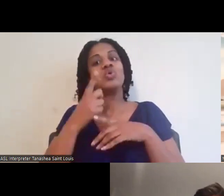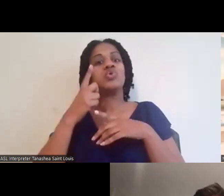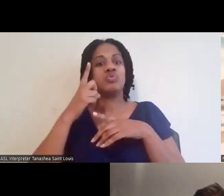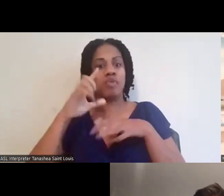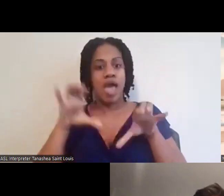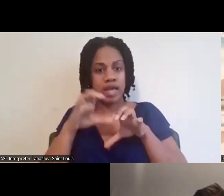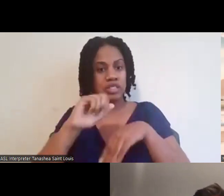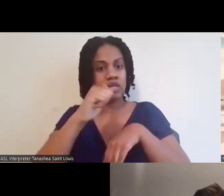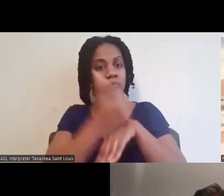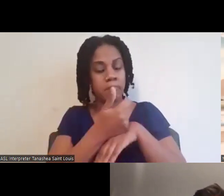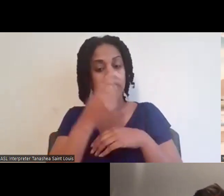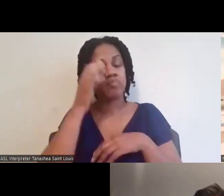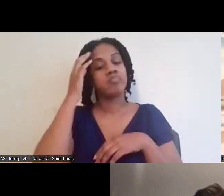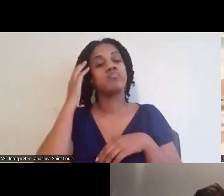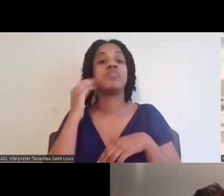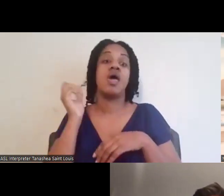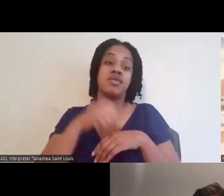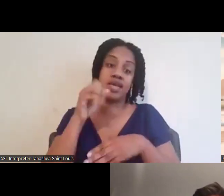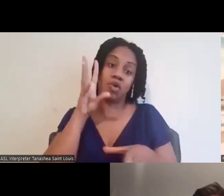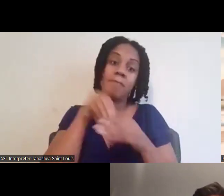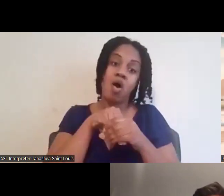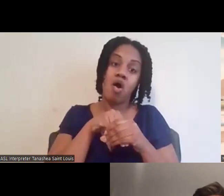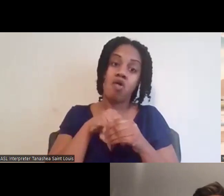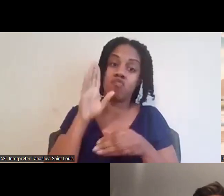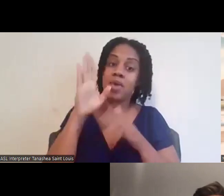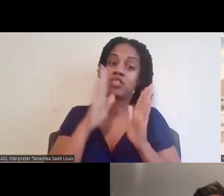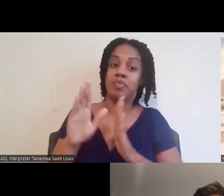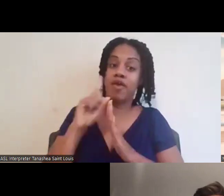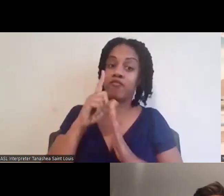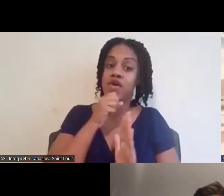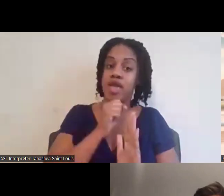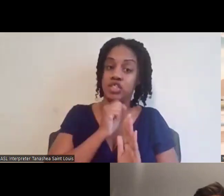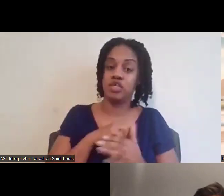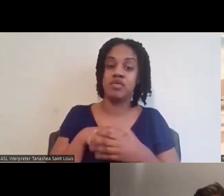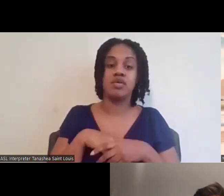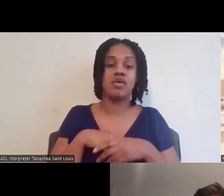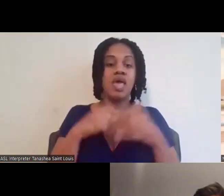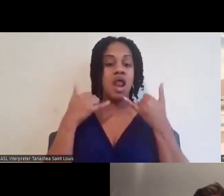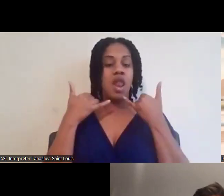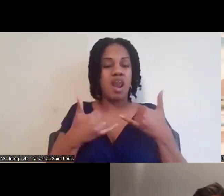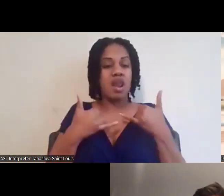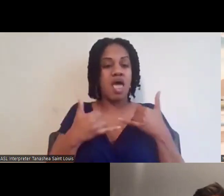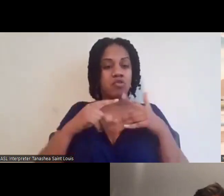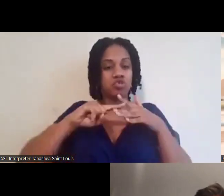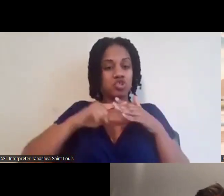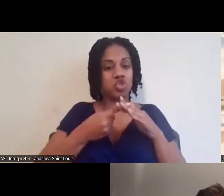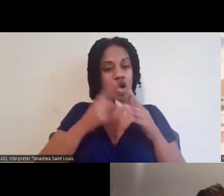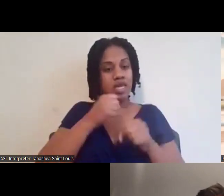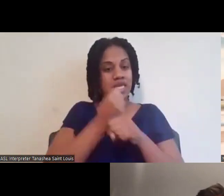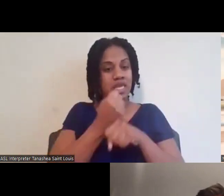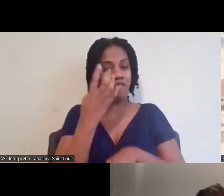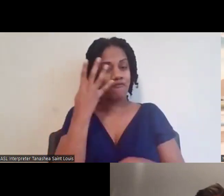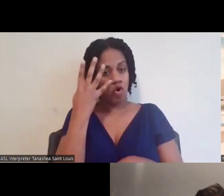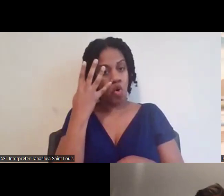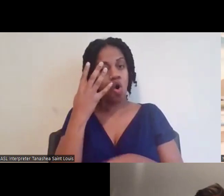implementation. So it's absolutely part of the master plan for aging. We're now starting year 4 of our